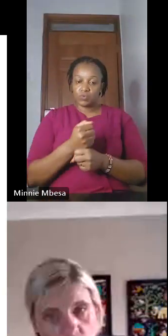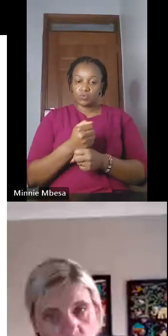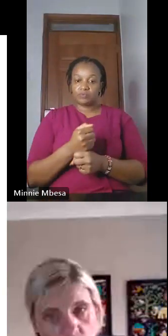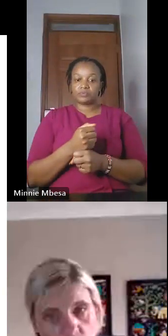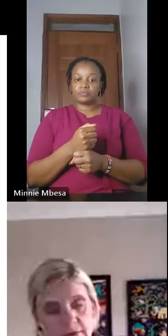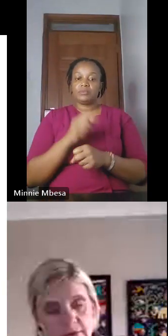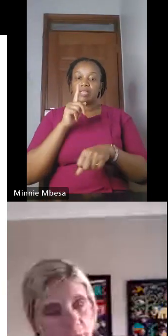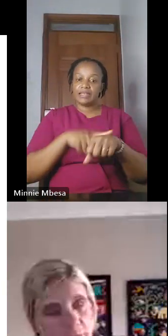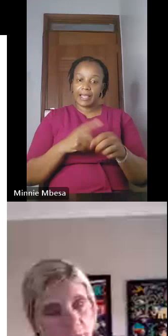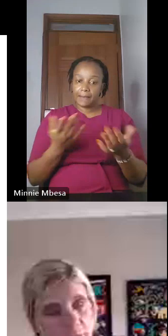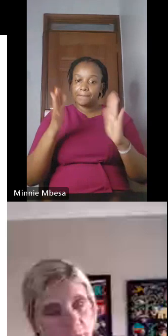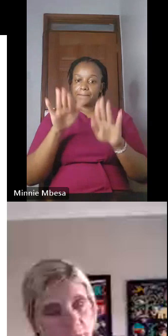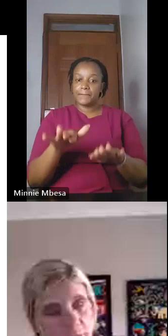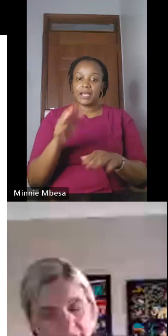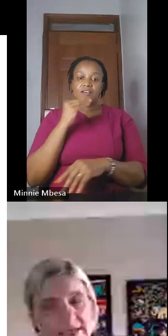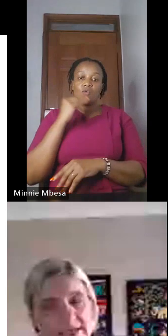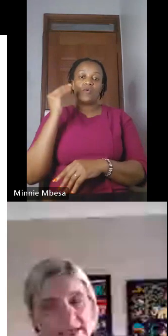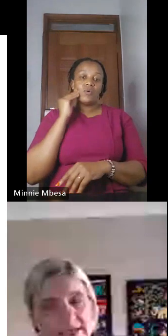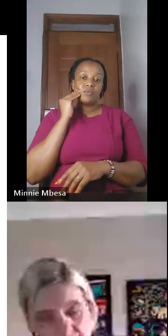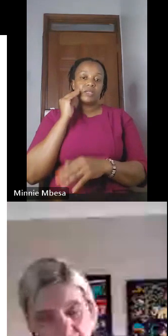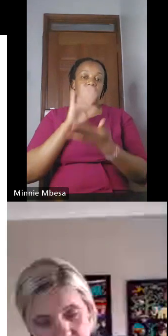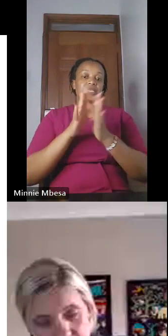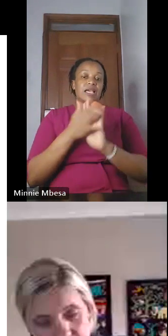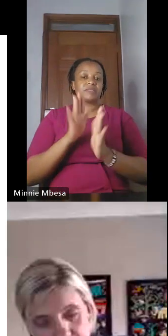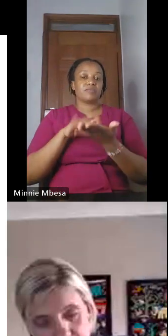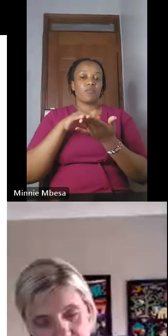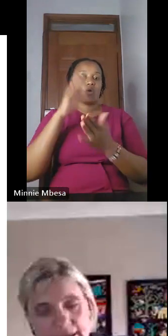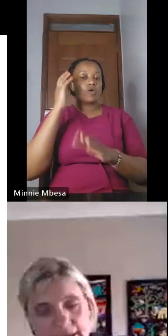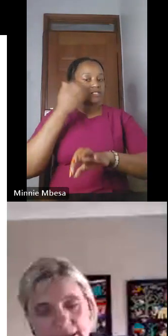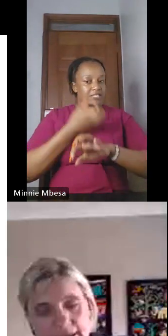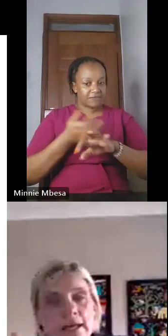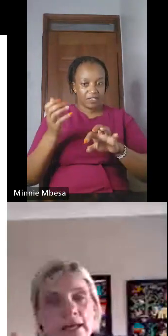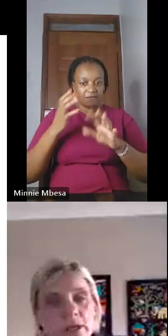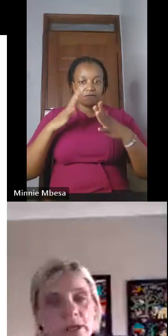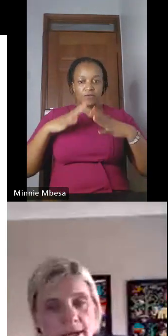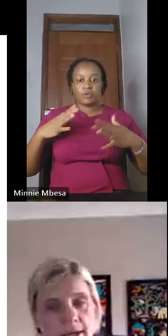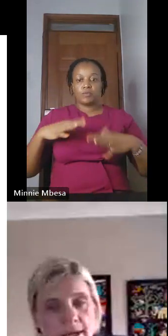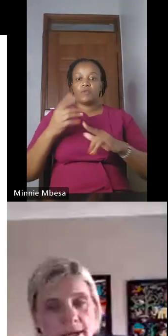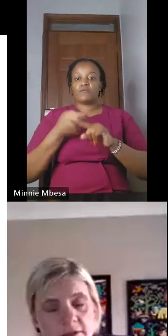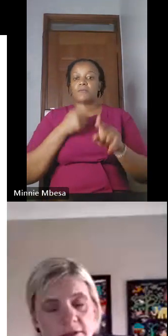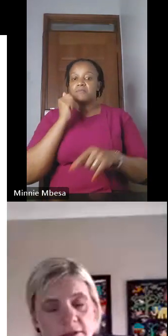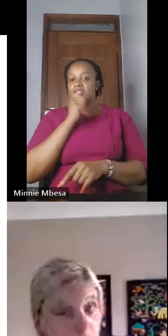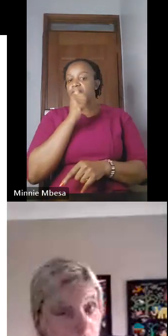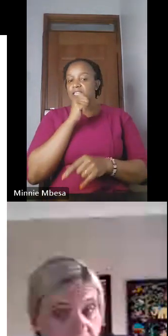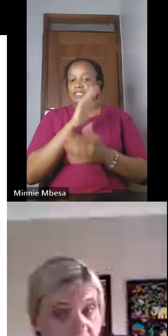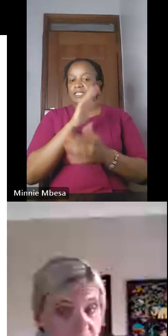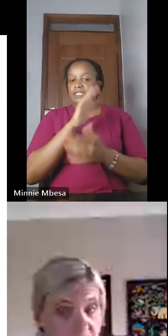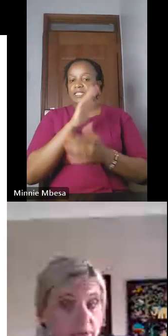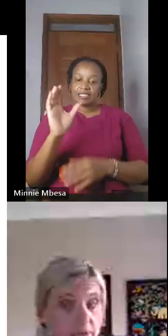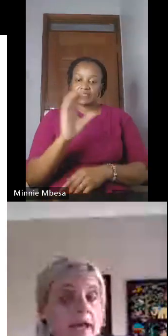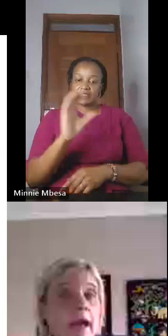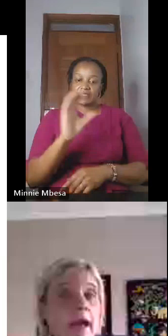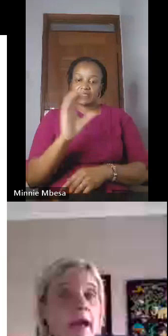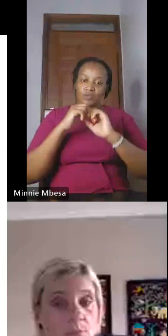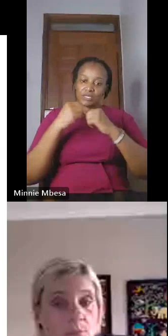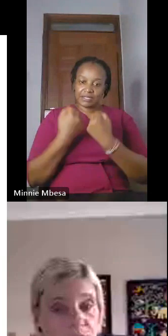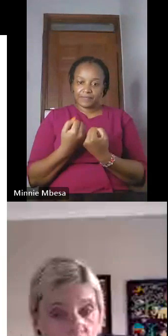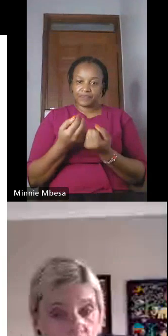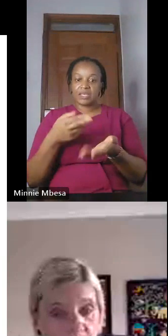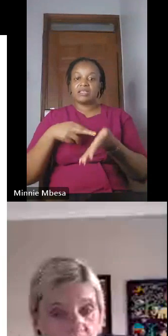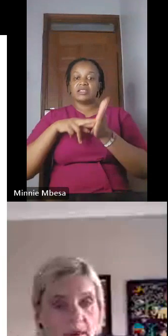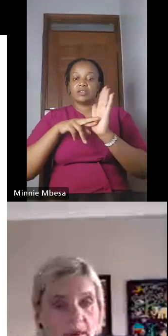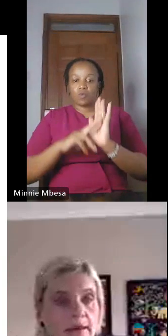slightly more difficult for people from the private sector and civil society. It requires you to be more intentional